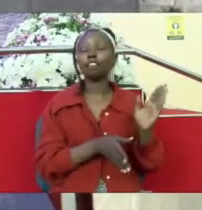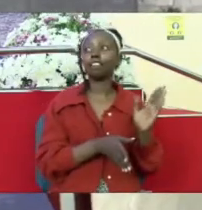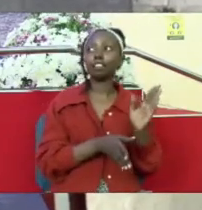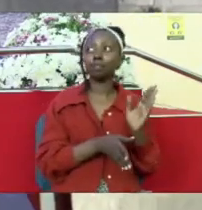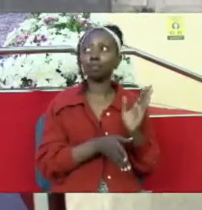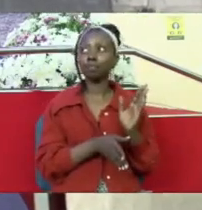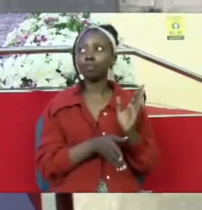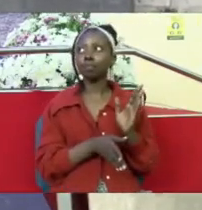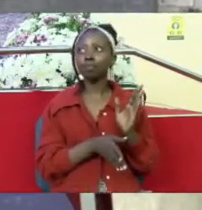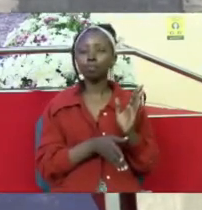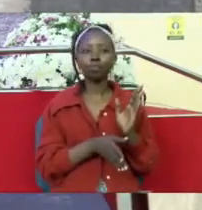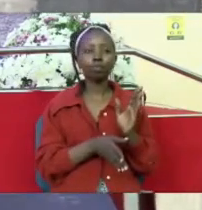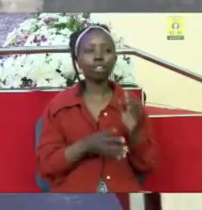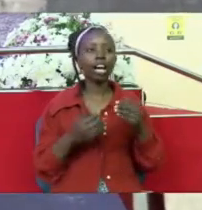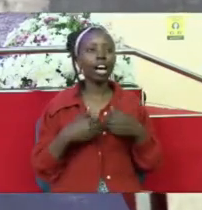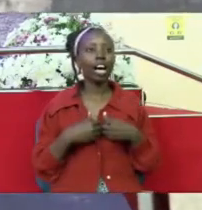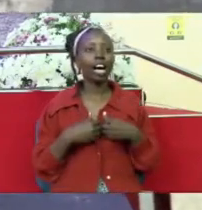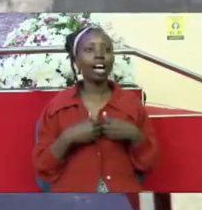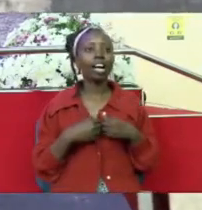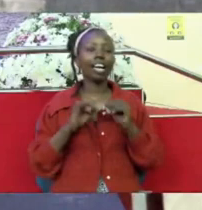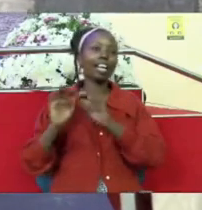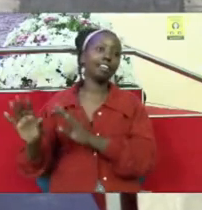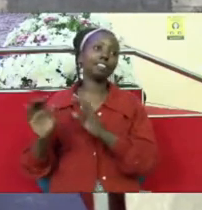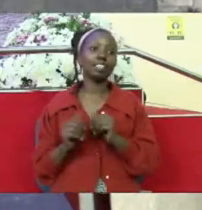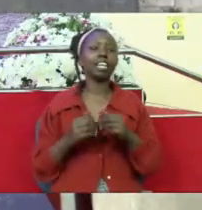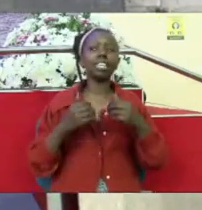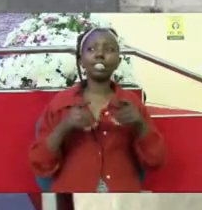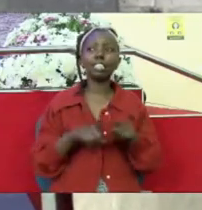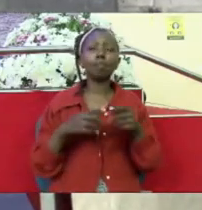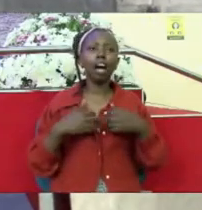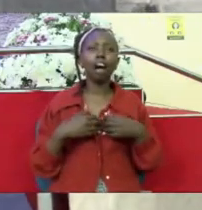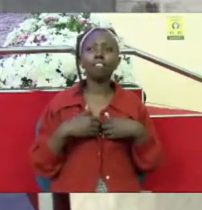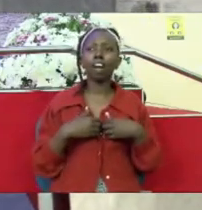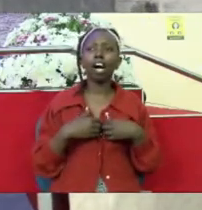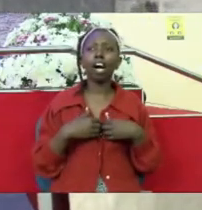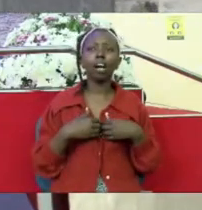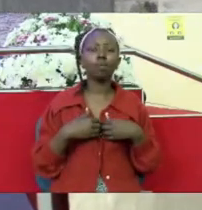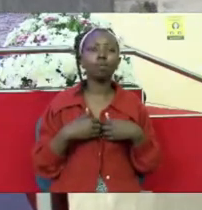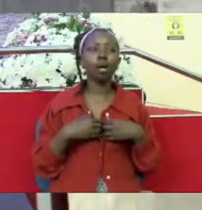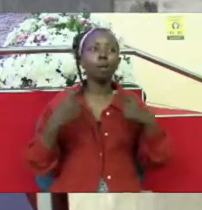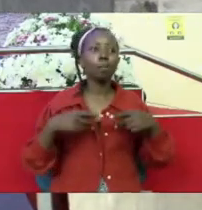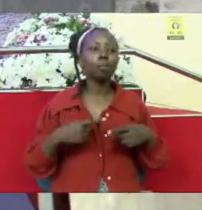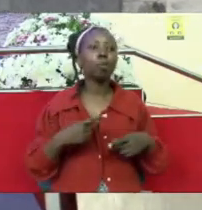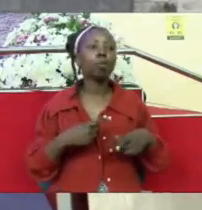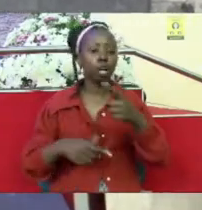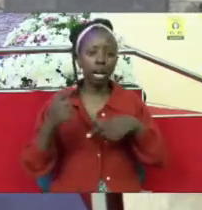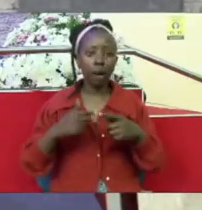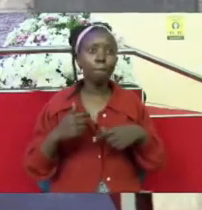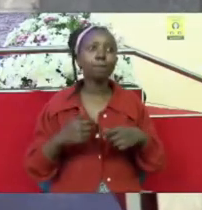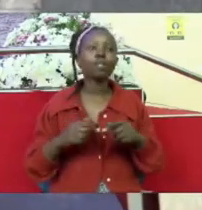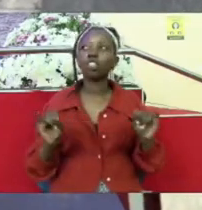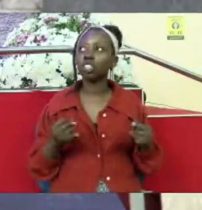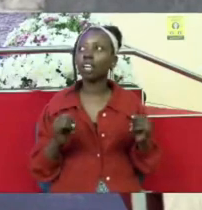mpya. There was audition. Nakumbuka audition ya Millicent. Ile mnakaaga miezi kadhaa, audition. There was